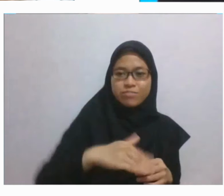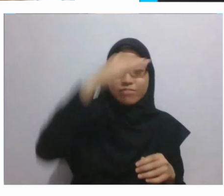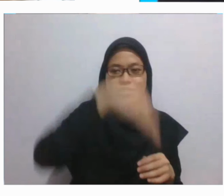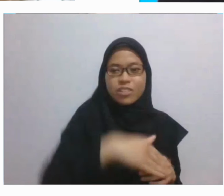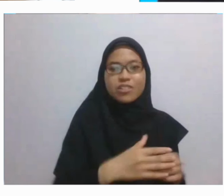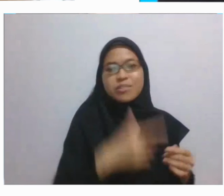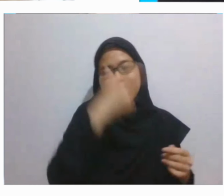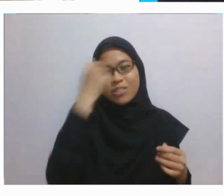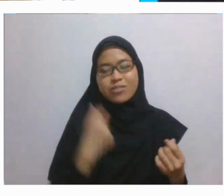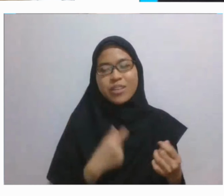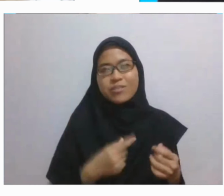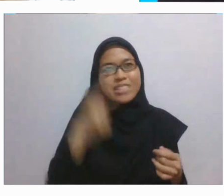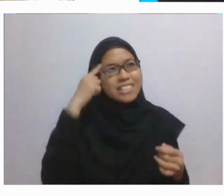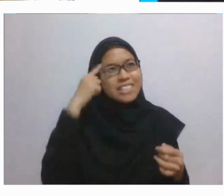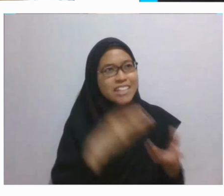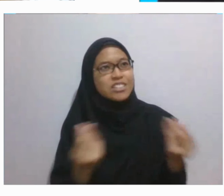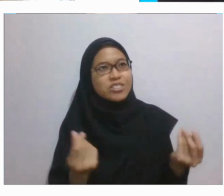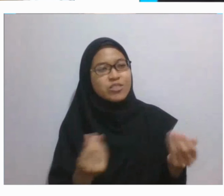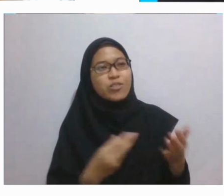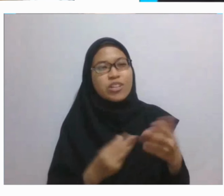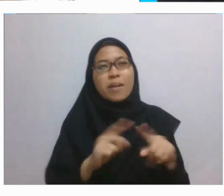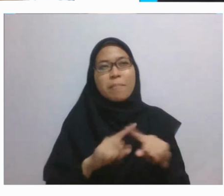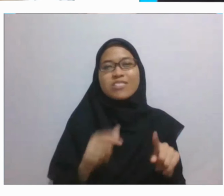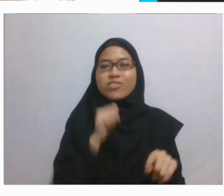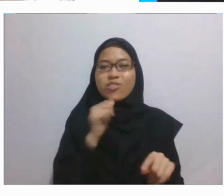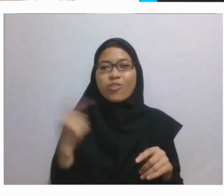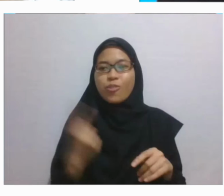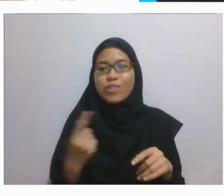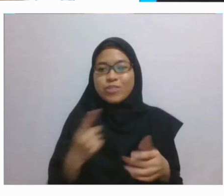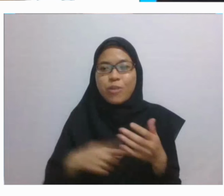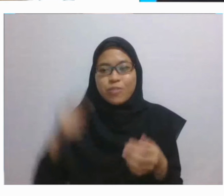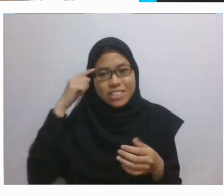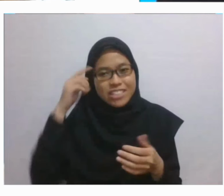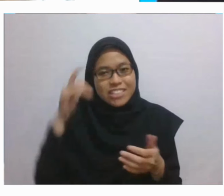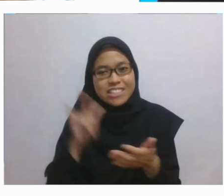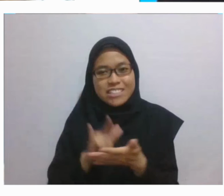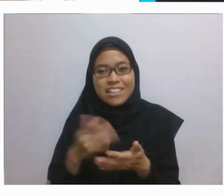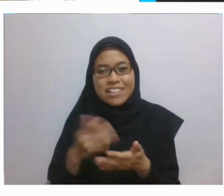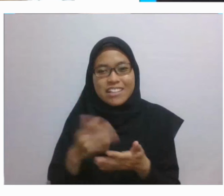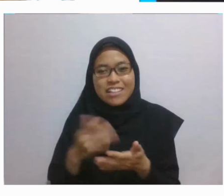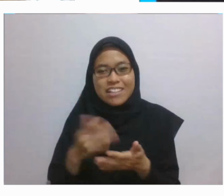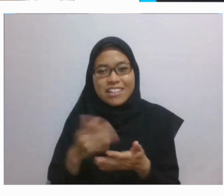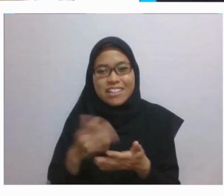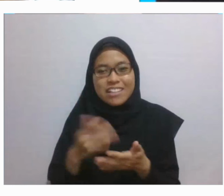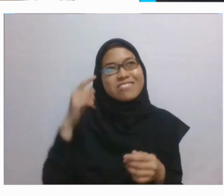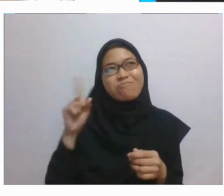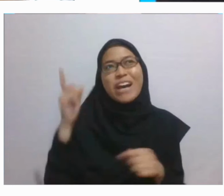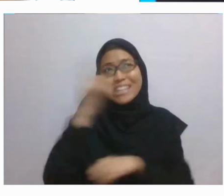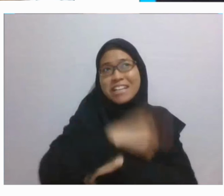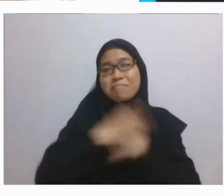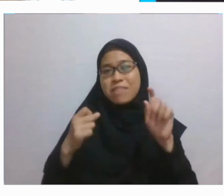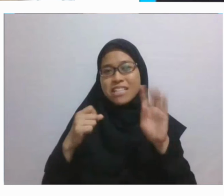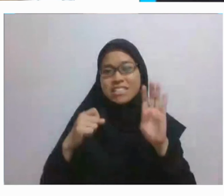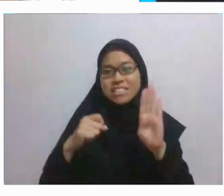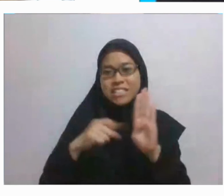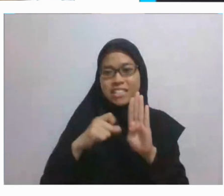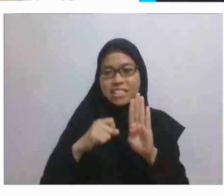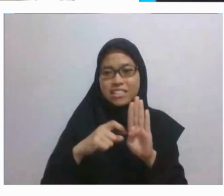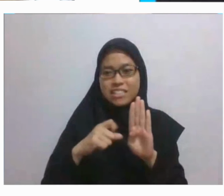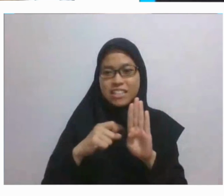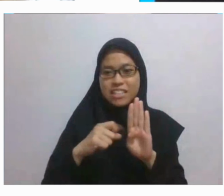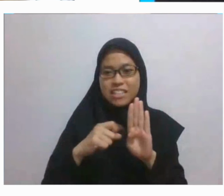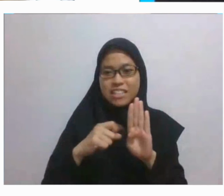always what we think they are, but I'm sure the electric scooter will come back at some point. We do have 5 minutes more for